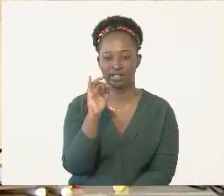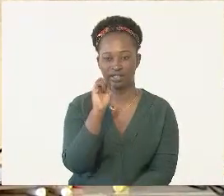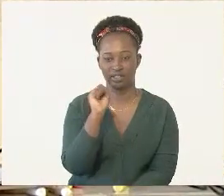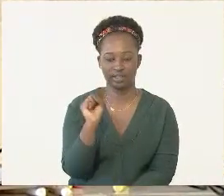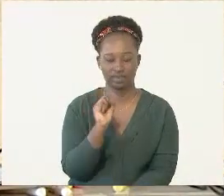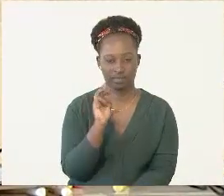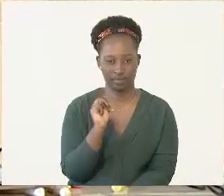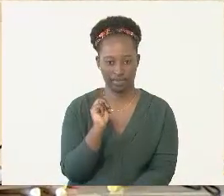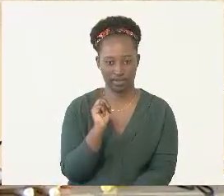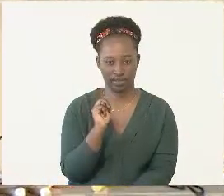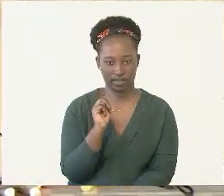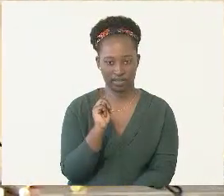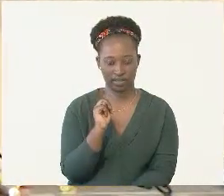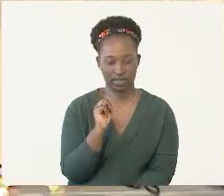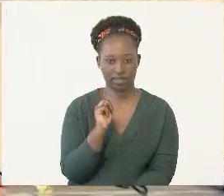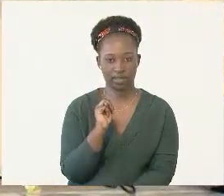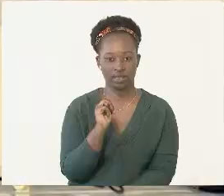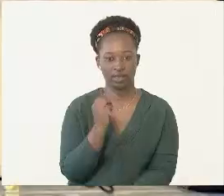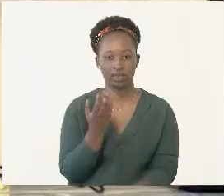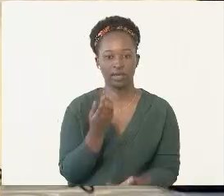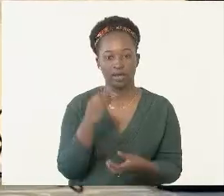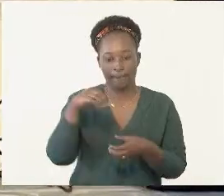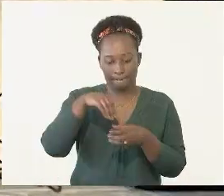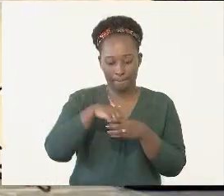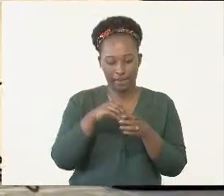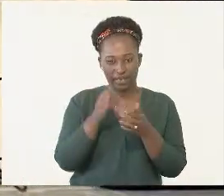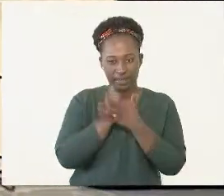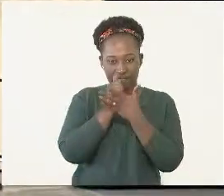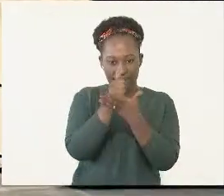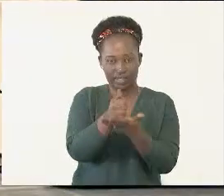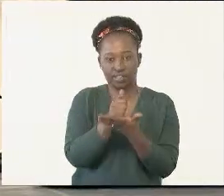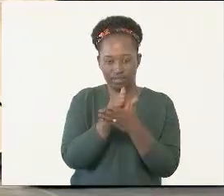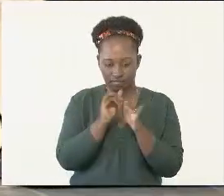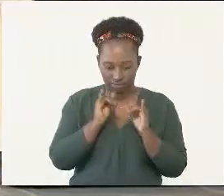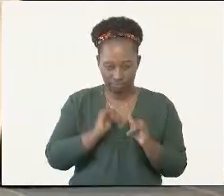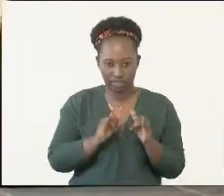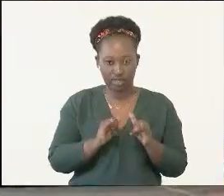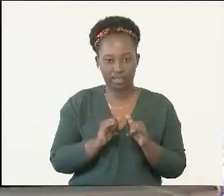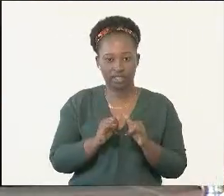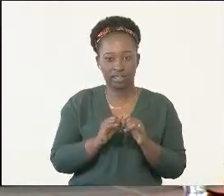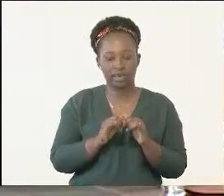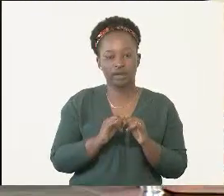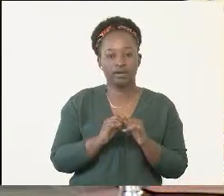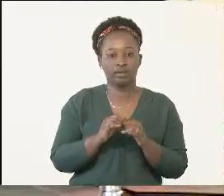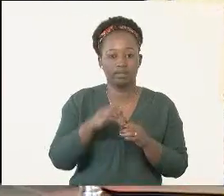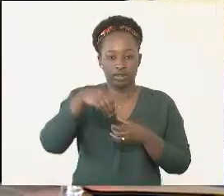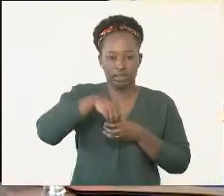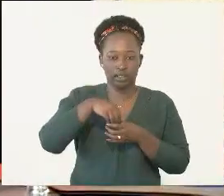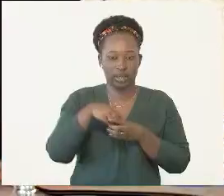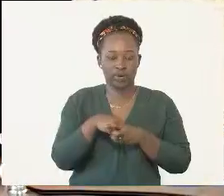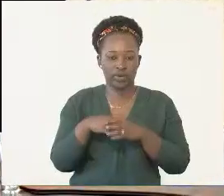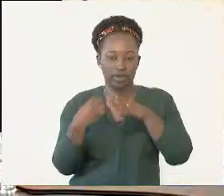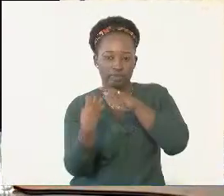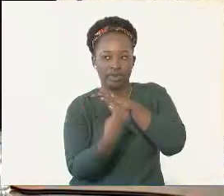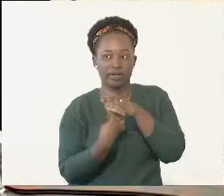So maintaining a steady internal environment within an organism, it is referred to as homeostasis.